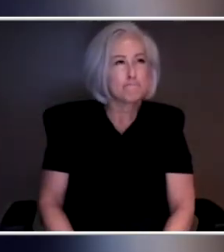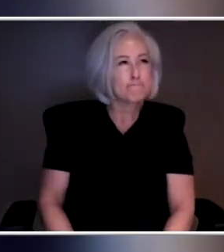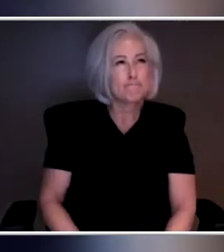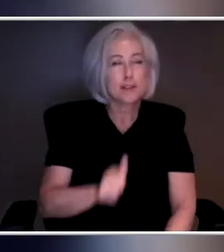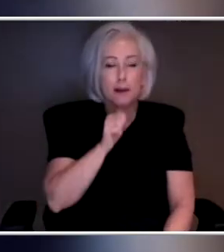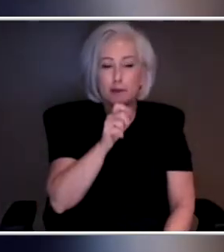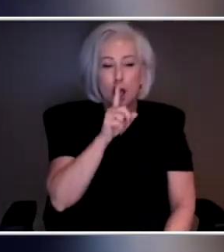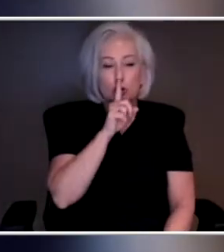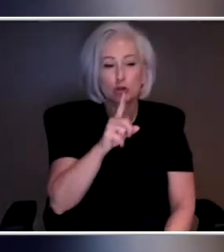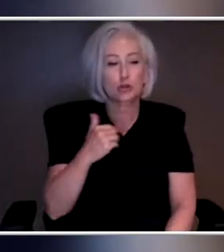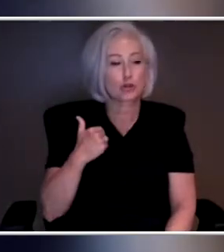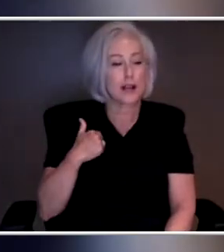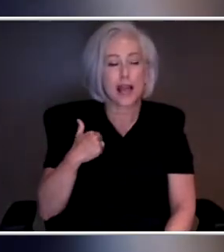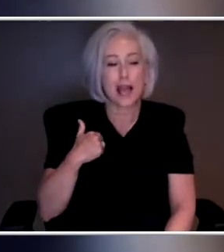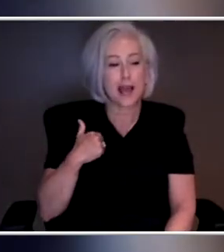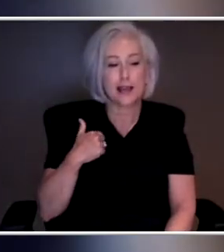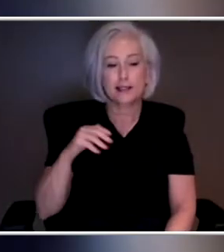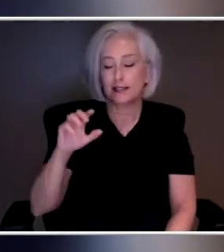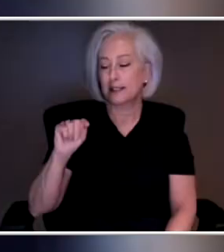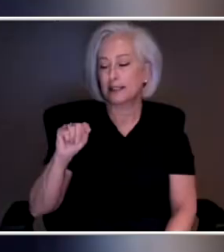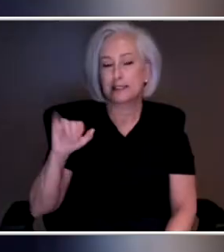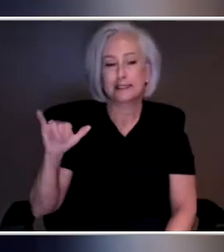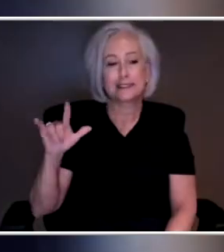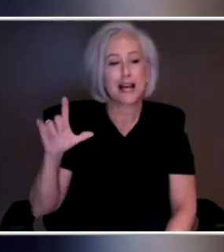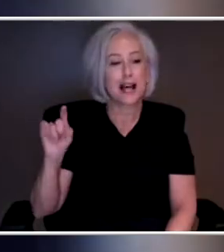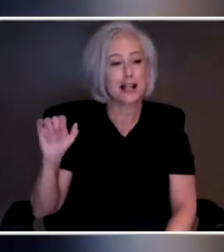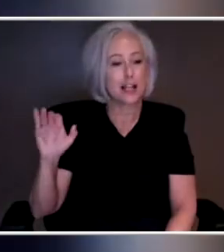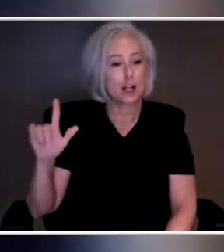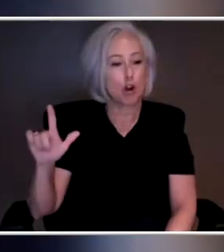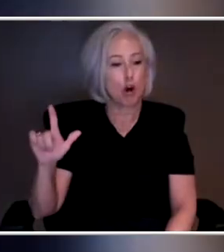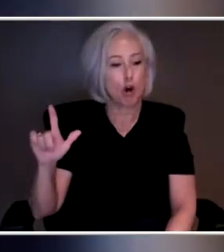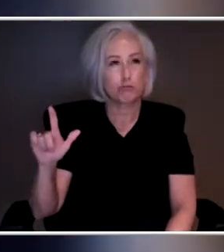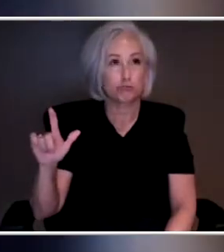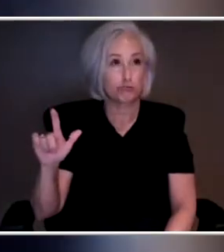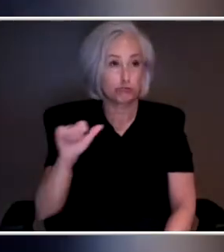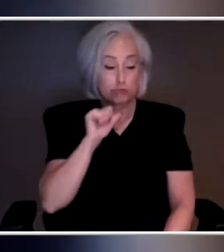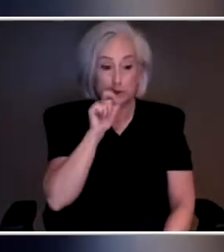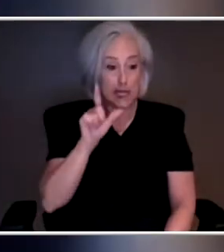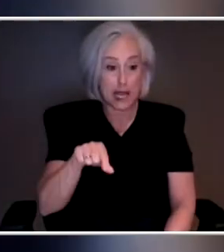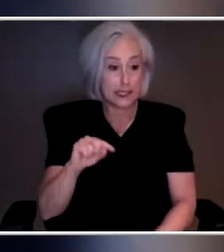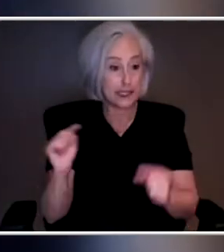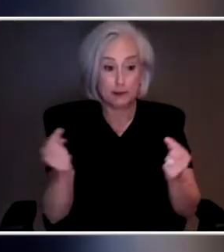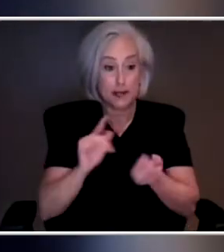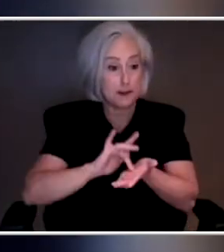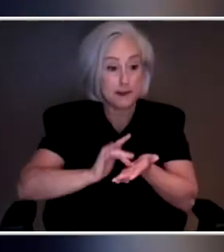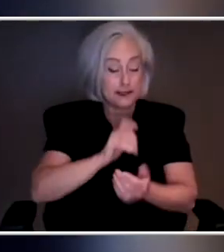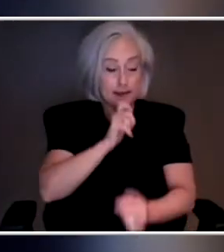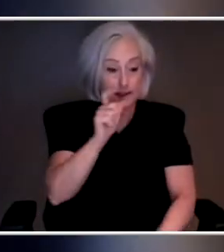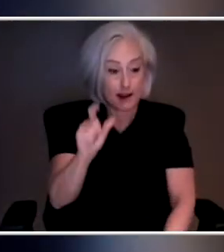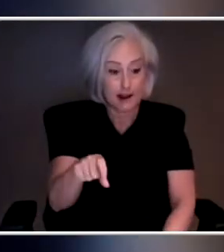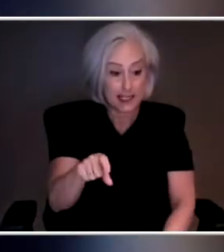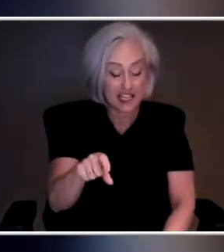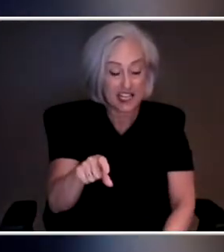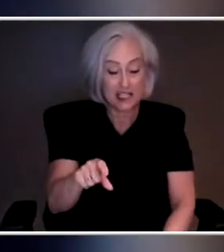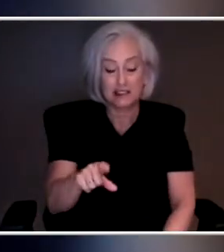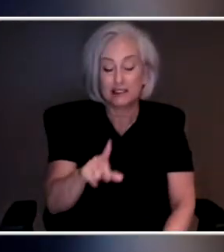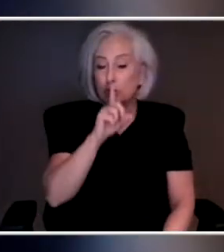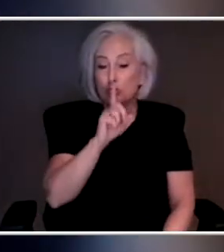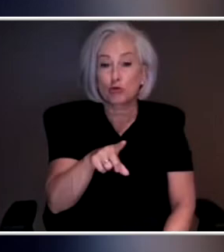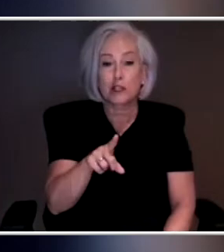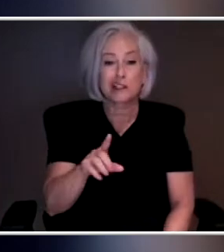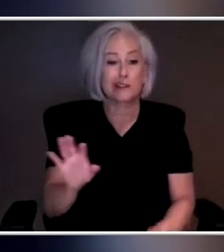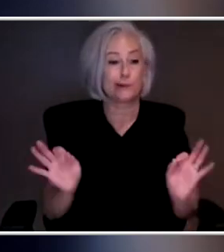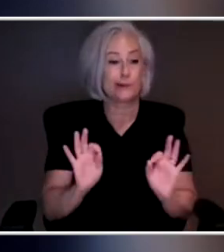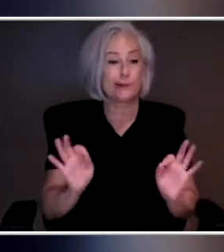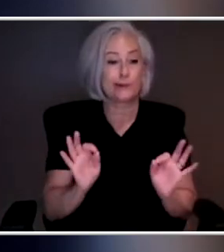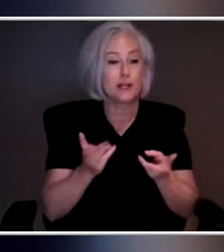I did not want any pain meds. I did not really need any. It was not that uncomfortable, and it faded